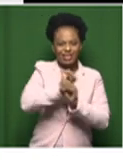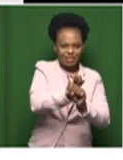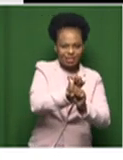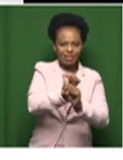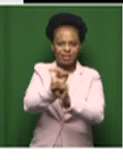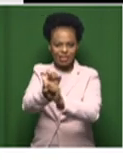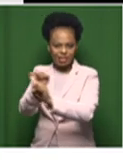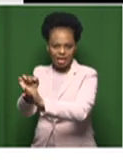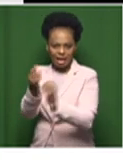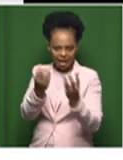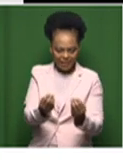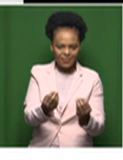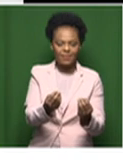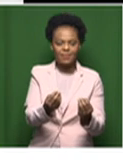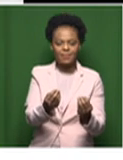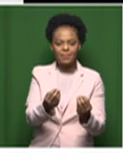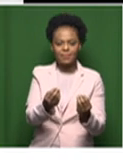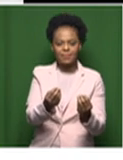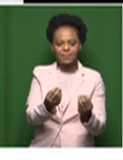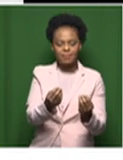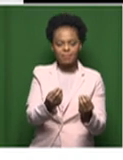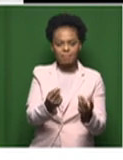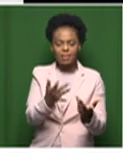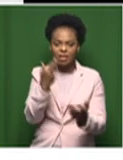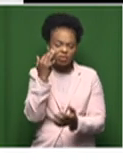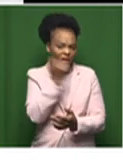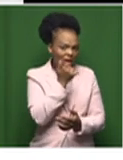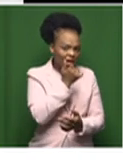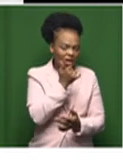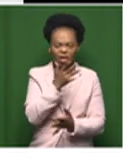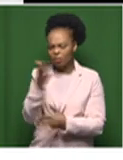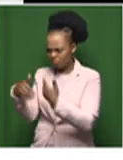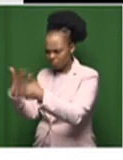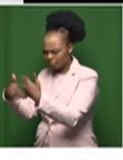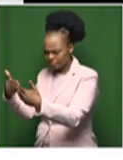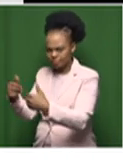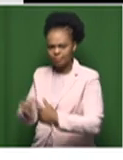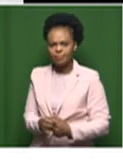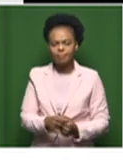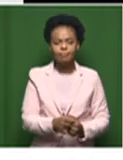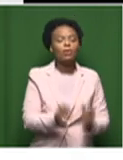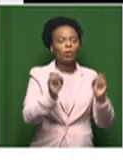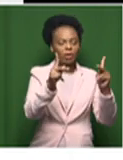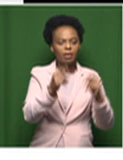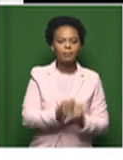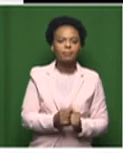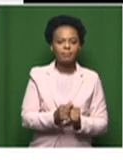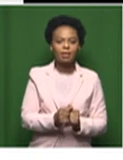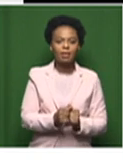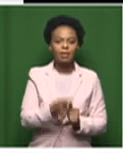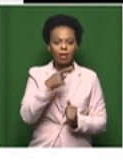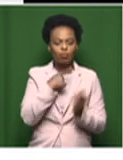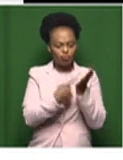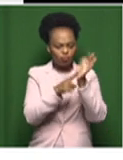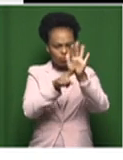come again? Yeah, go on. Carry on. Okay. Yes, so it's a presentation of the